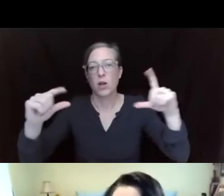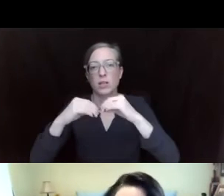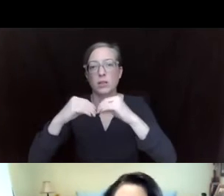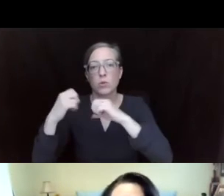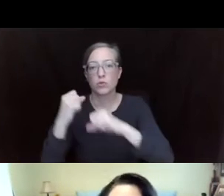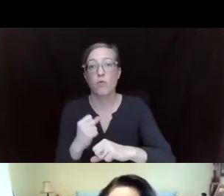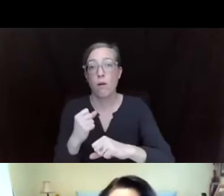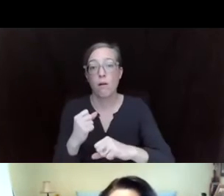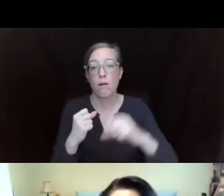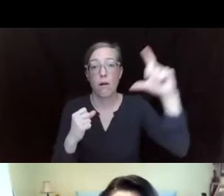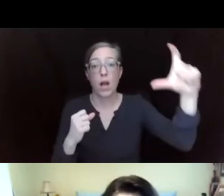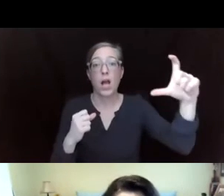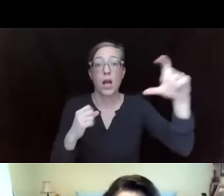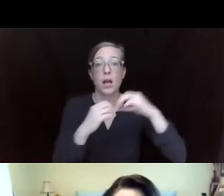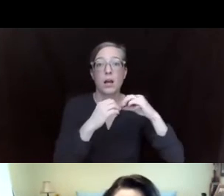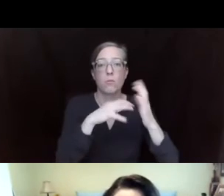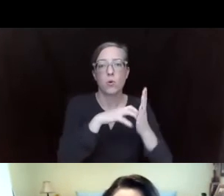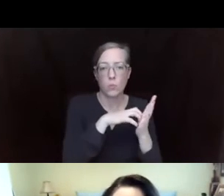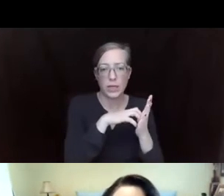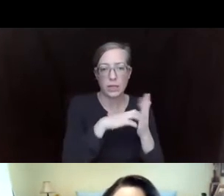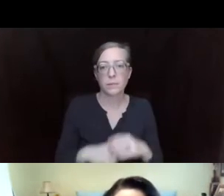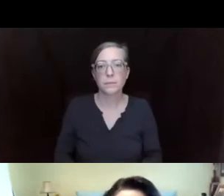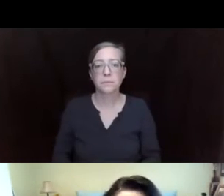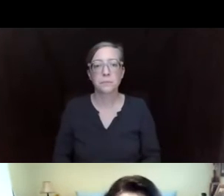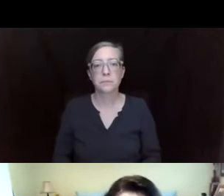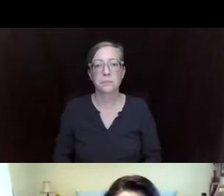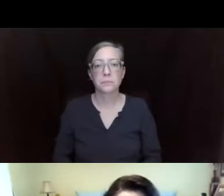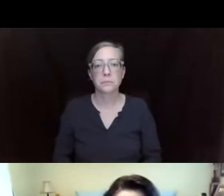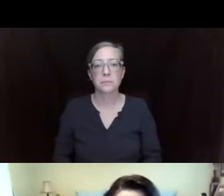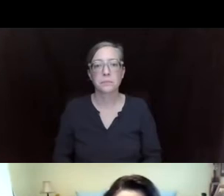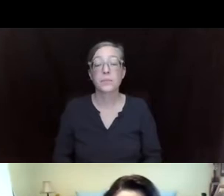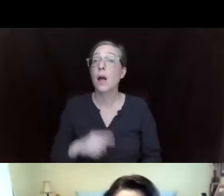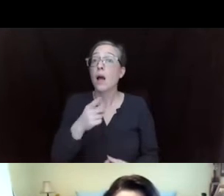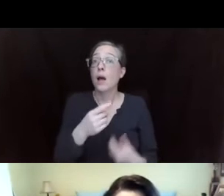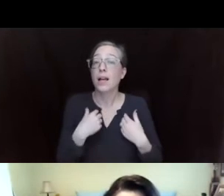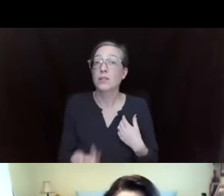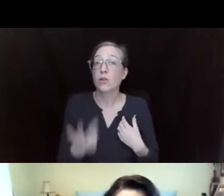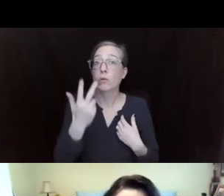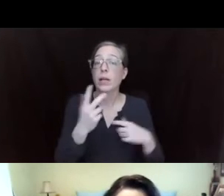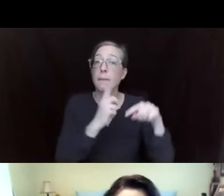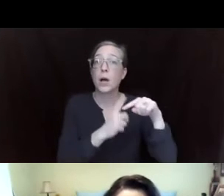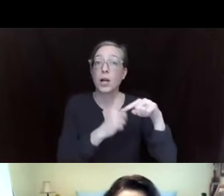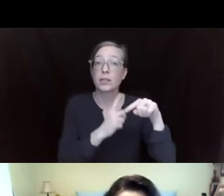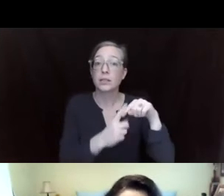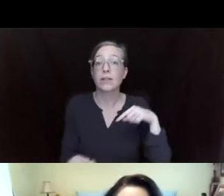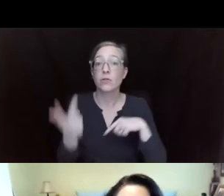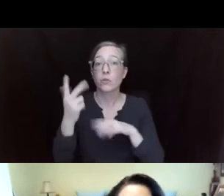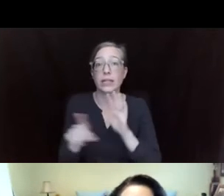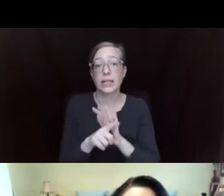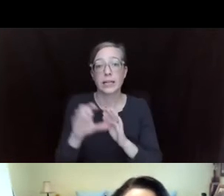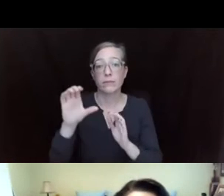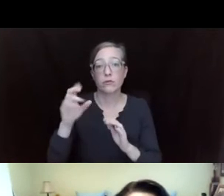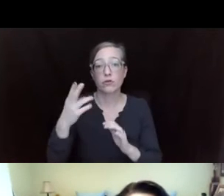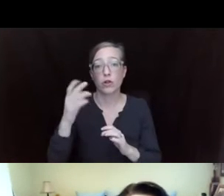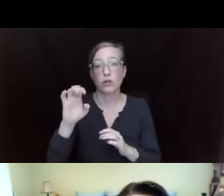In theory, this particle is neutral because it has 3 positive charges and 3 negative charges. However,